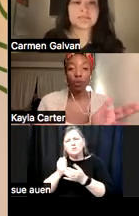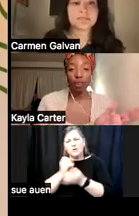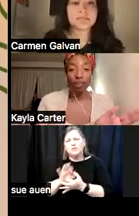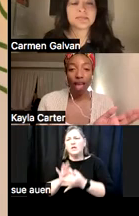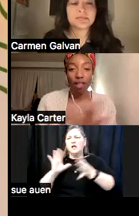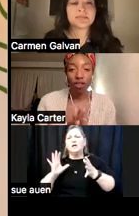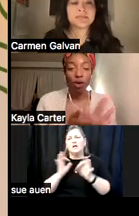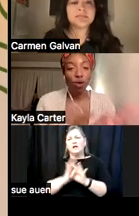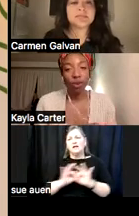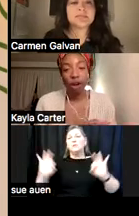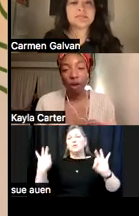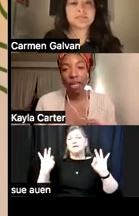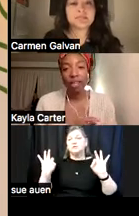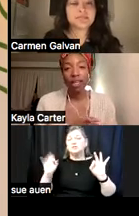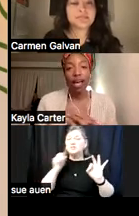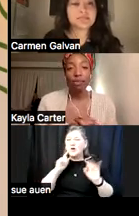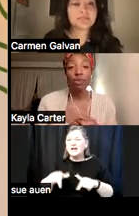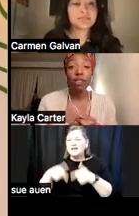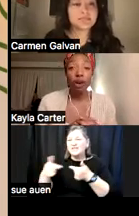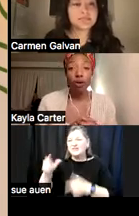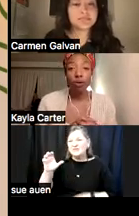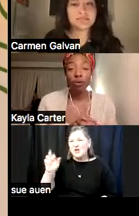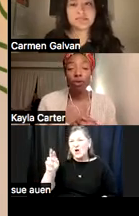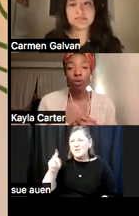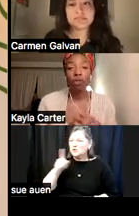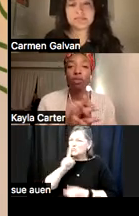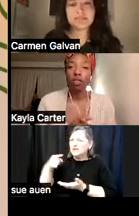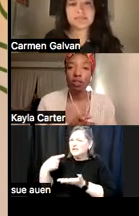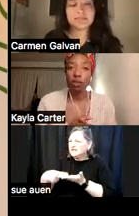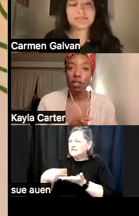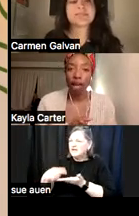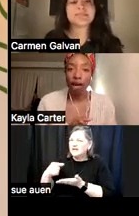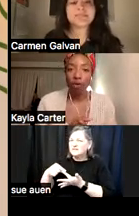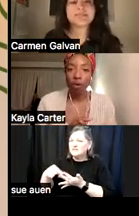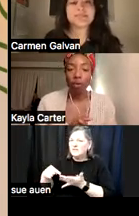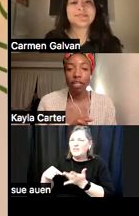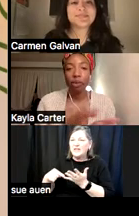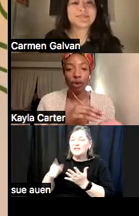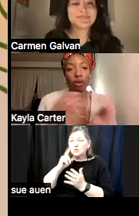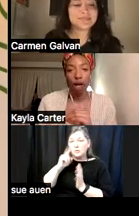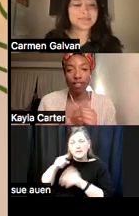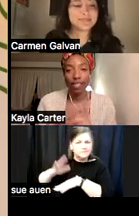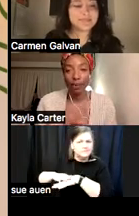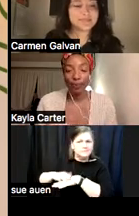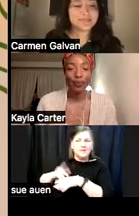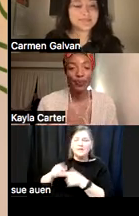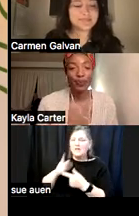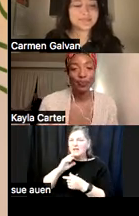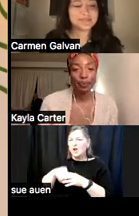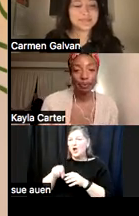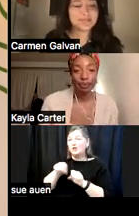So with, I'll throw it over to Carmen to really go through some things to really look out for when we're thinking about grief and policy.